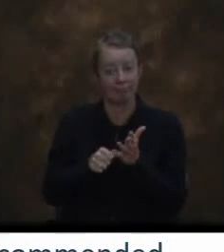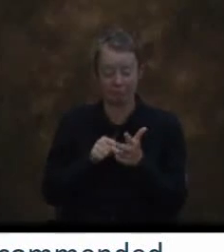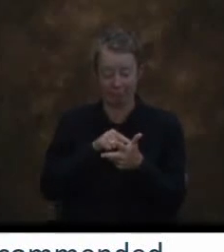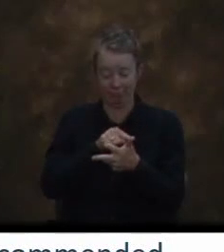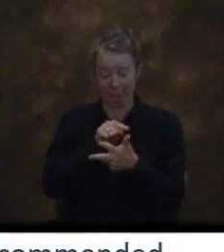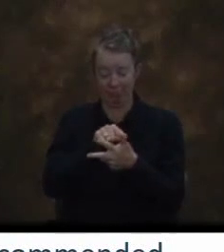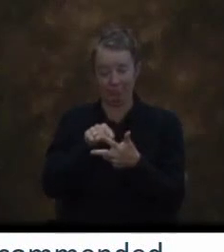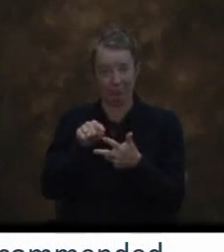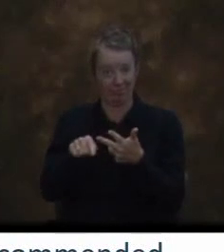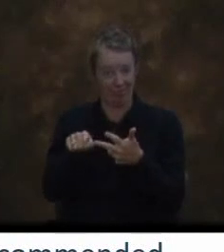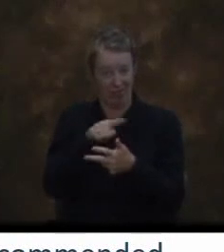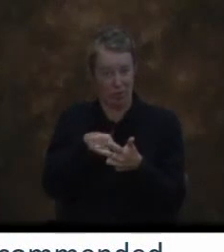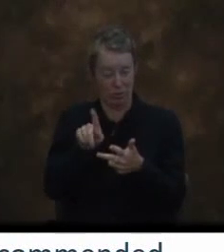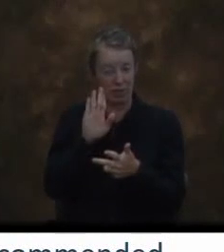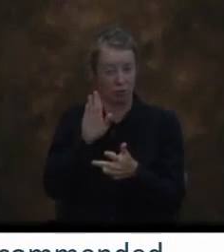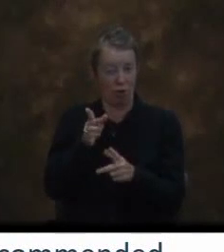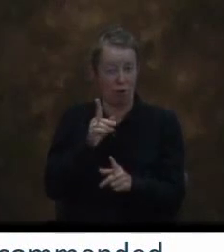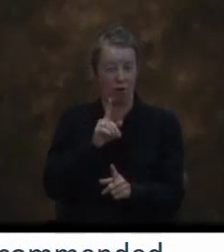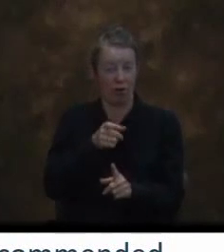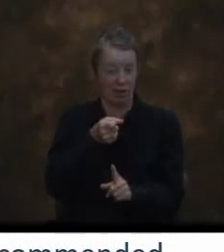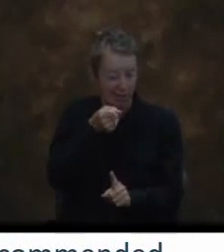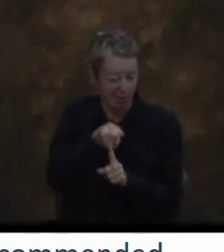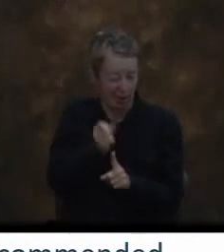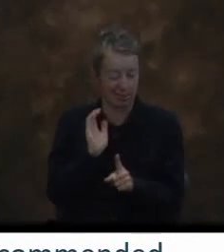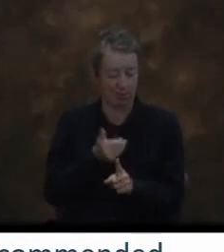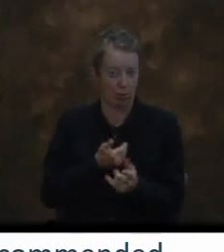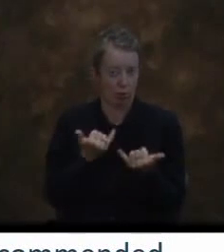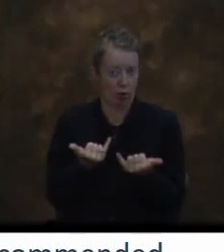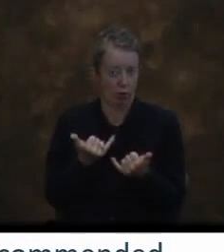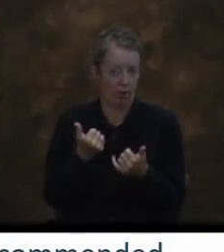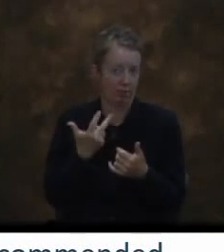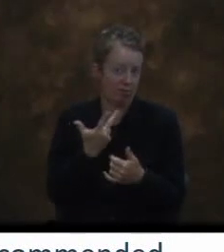impacting our current vaccine operations.